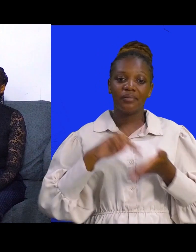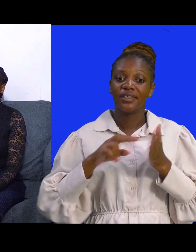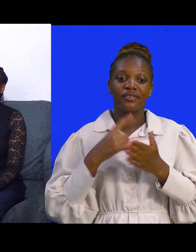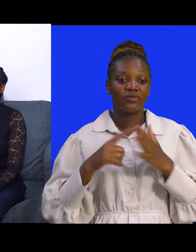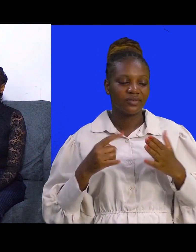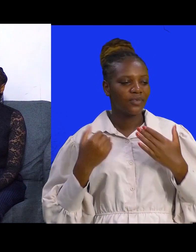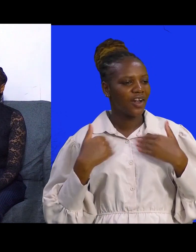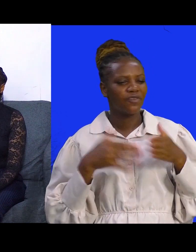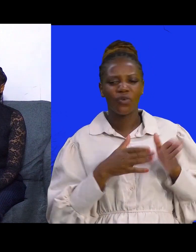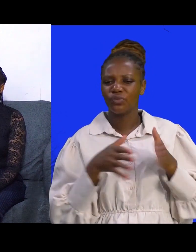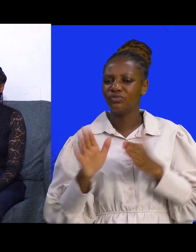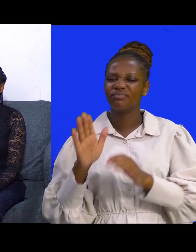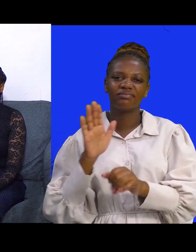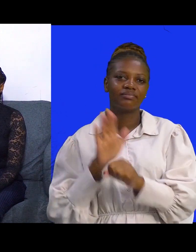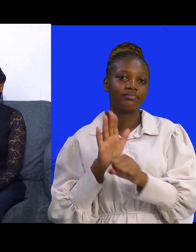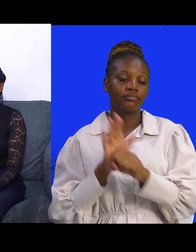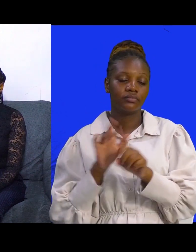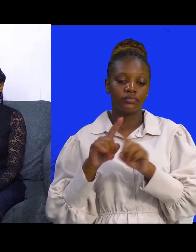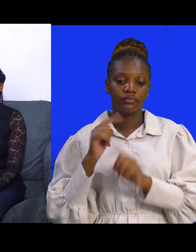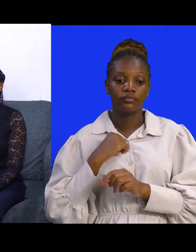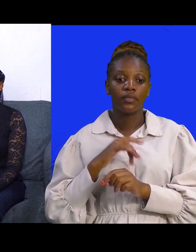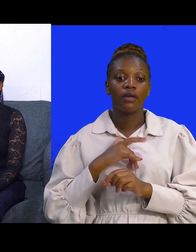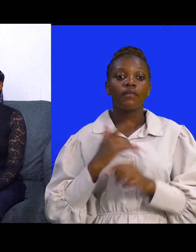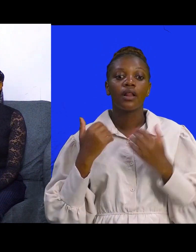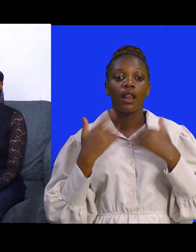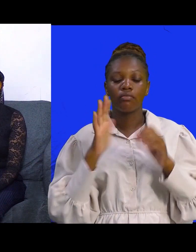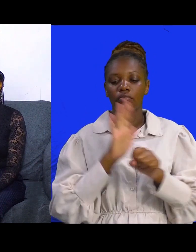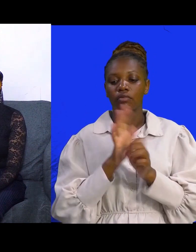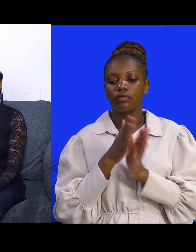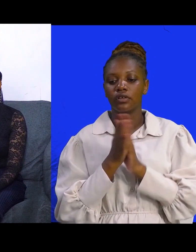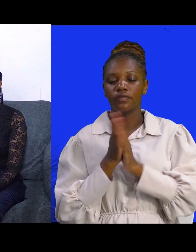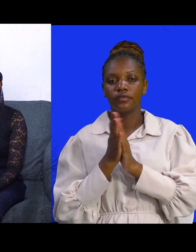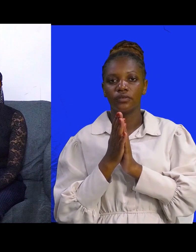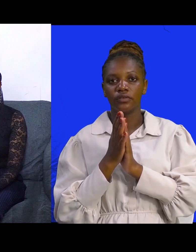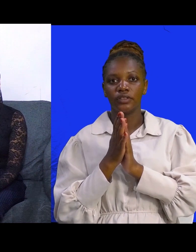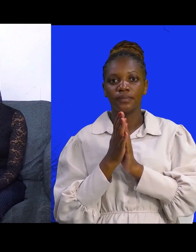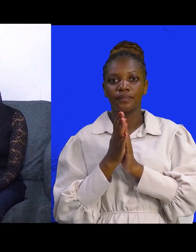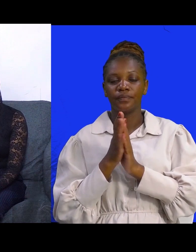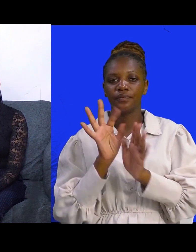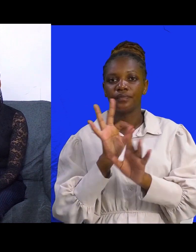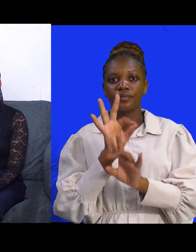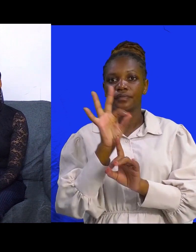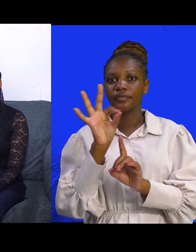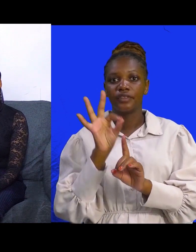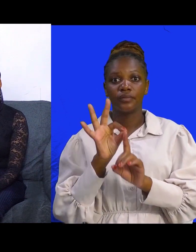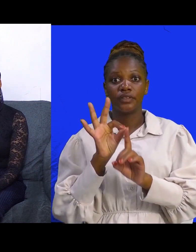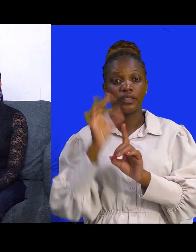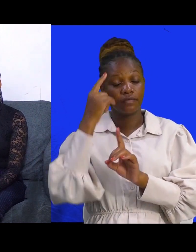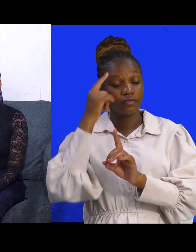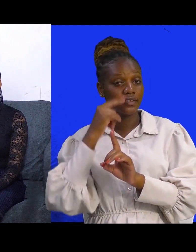one of the things that has opportunities to make money. And I feel like there is a lot of stories that have not been